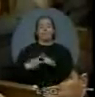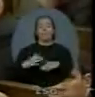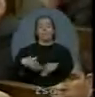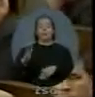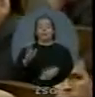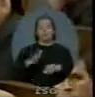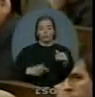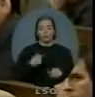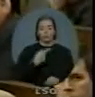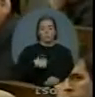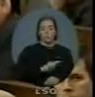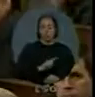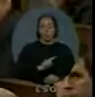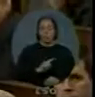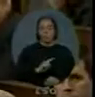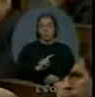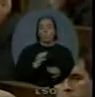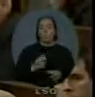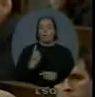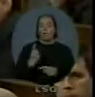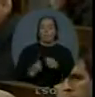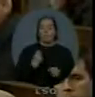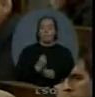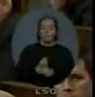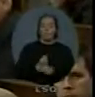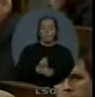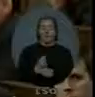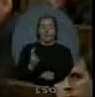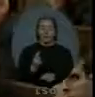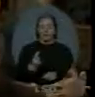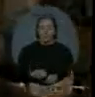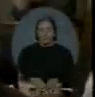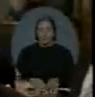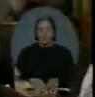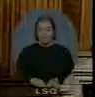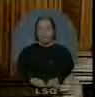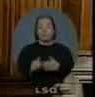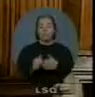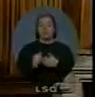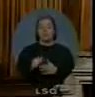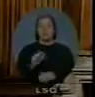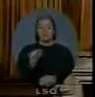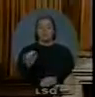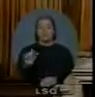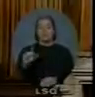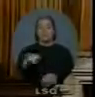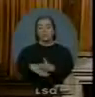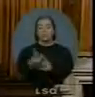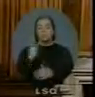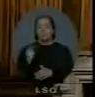spent 289% more under the Liberals. The Leader of the Government in the Senate under the Liberals. The Honourable Member